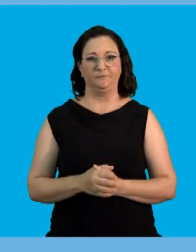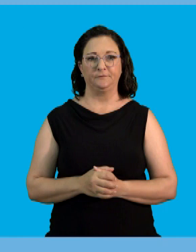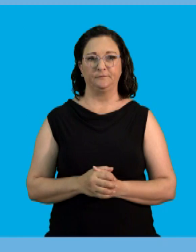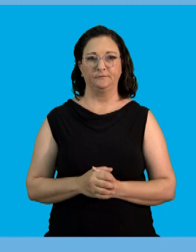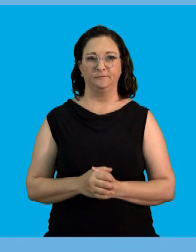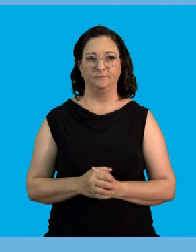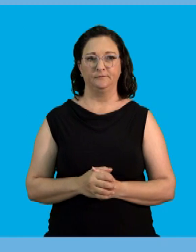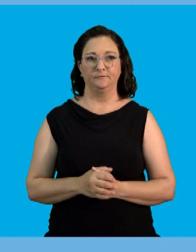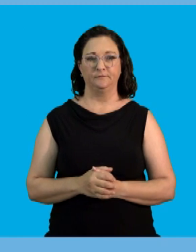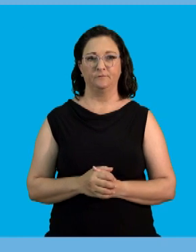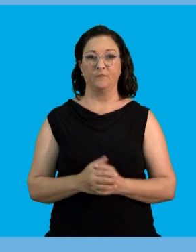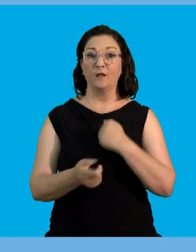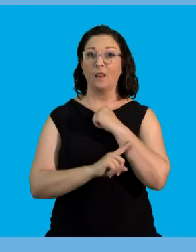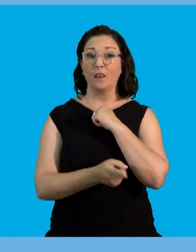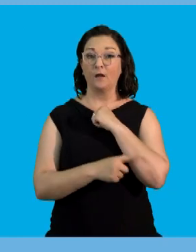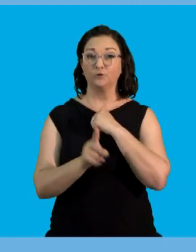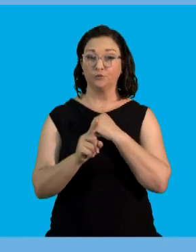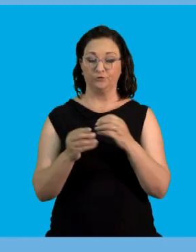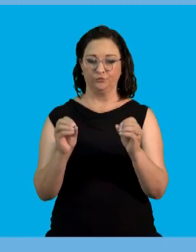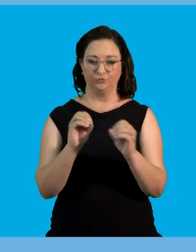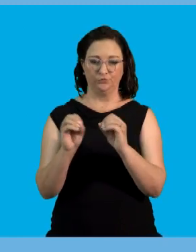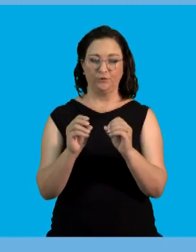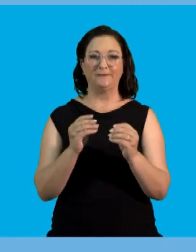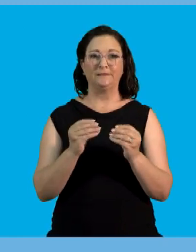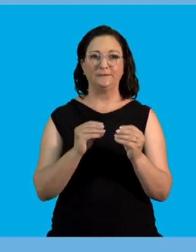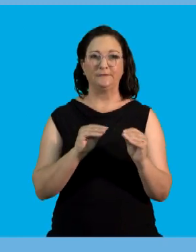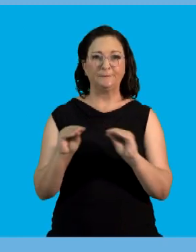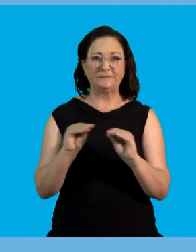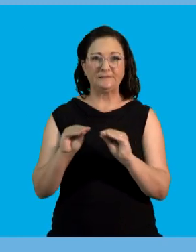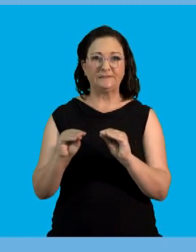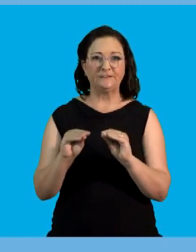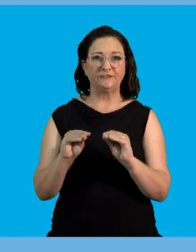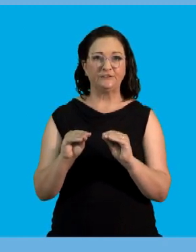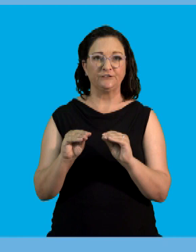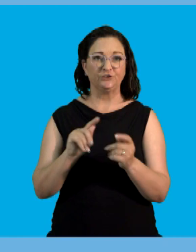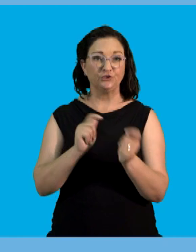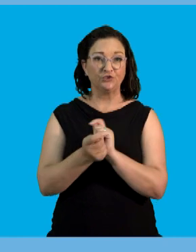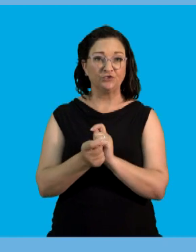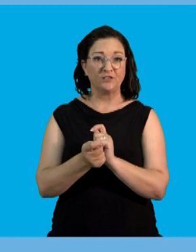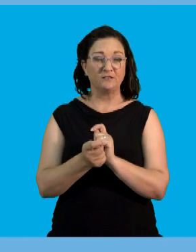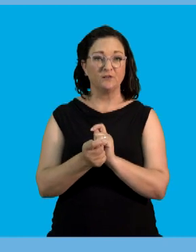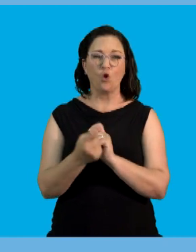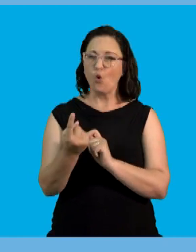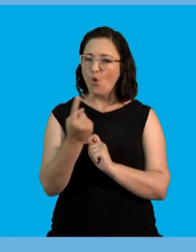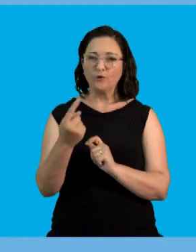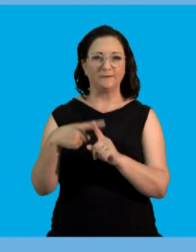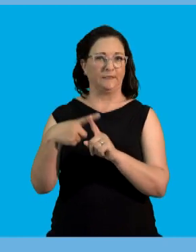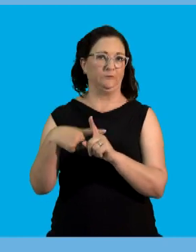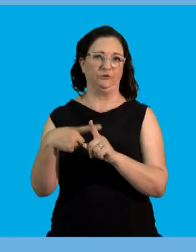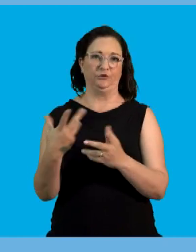space between them. And then lastly, the speed of particles does not change if the temperature does not